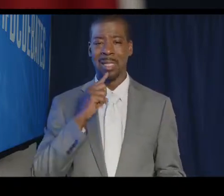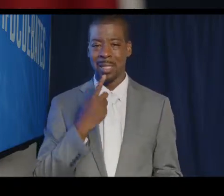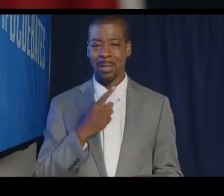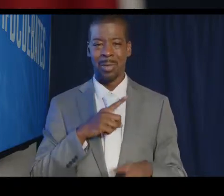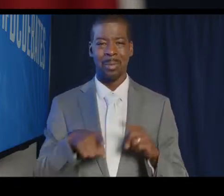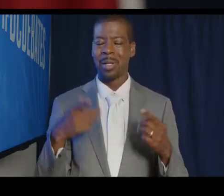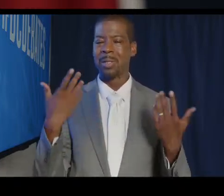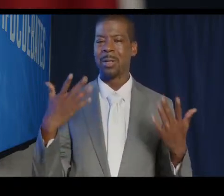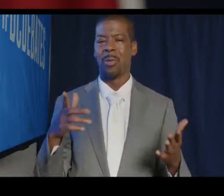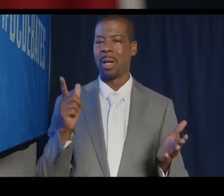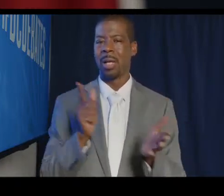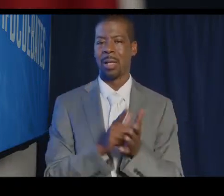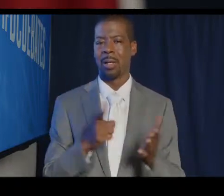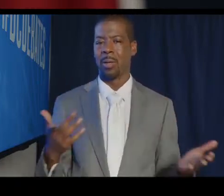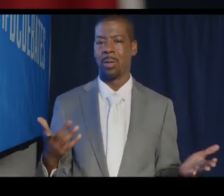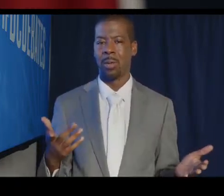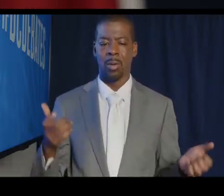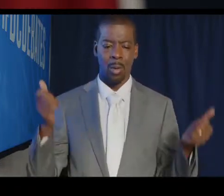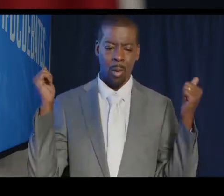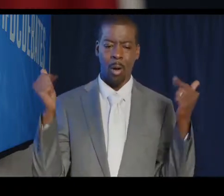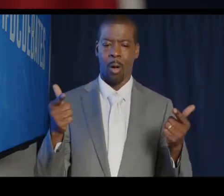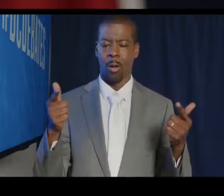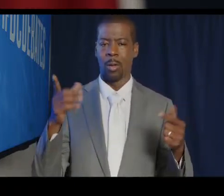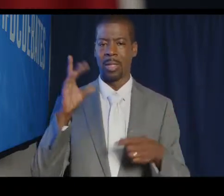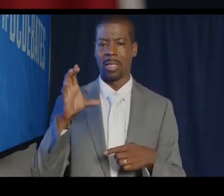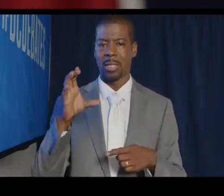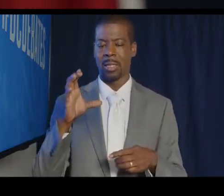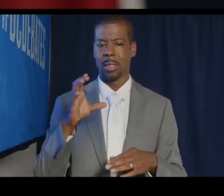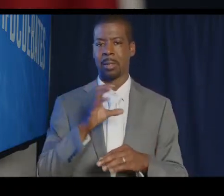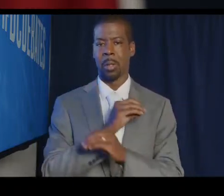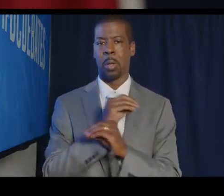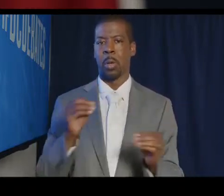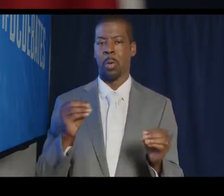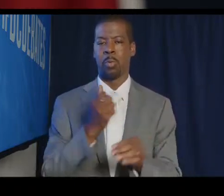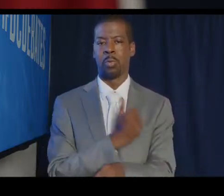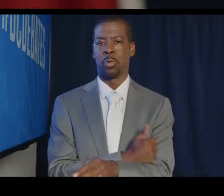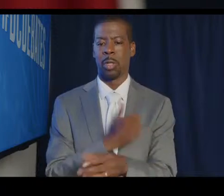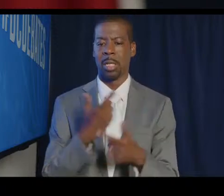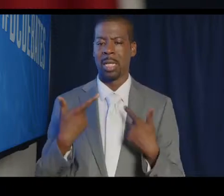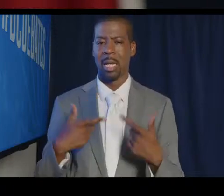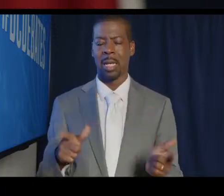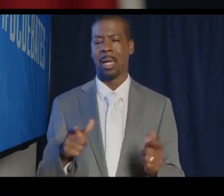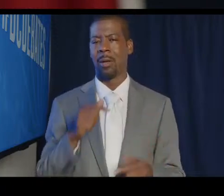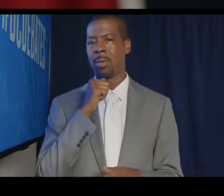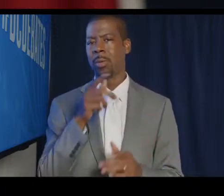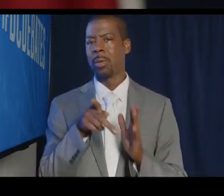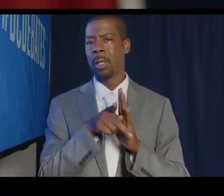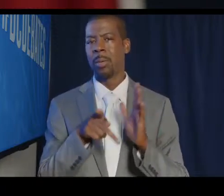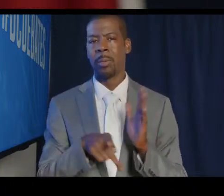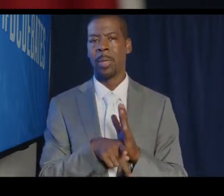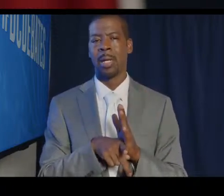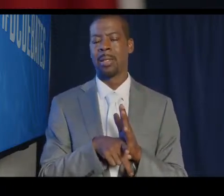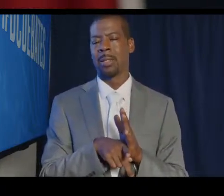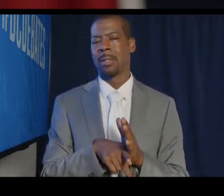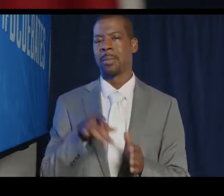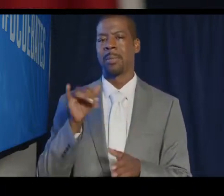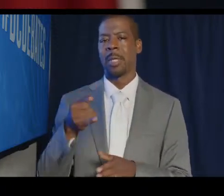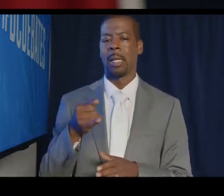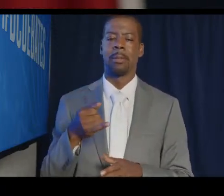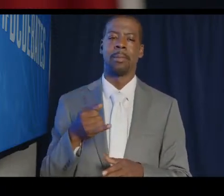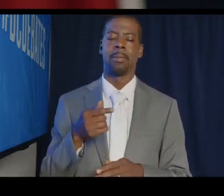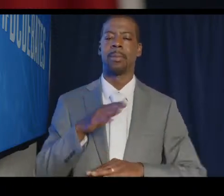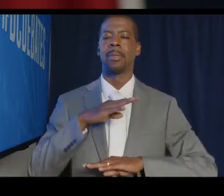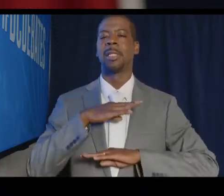already illegal. Everywhere in the city is a drug-free zone. So I don't like policy that pacifies. I like policy that works.